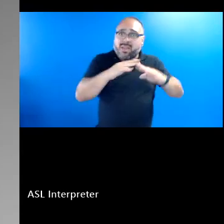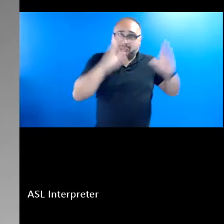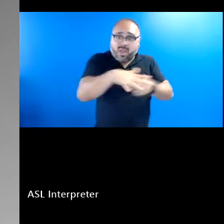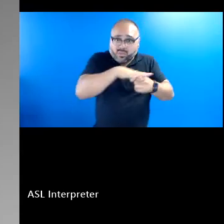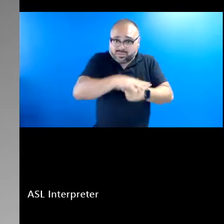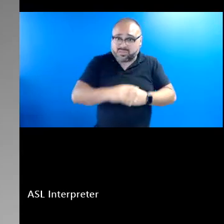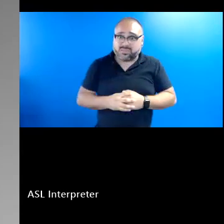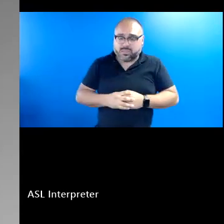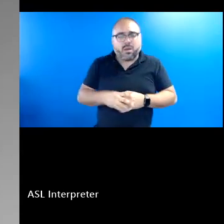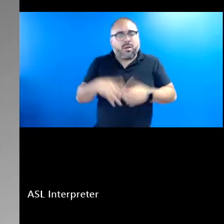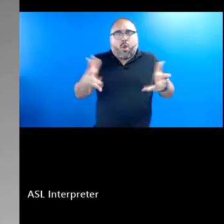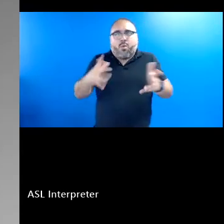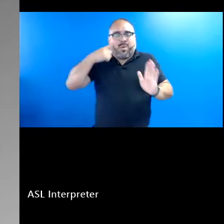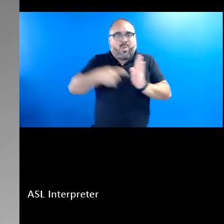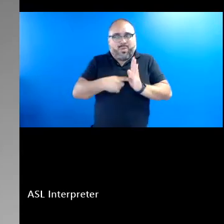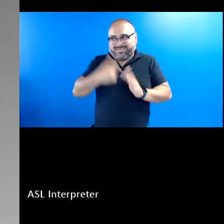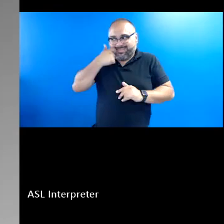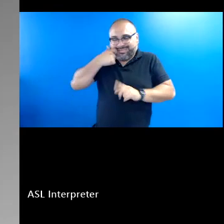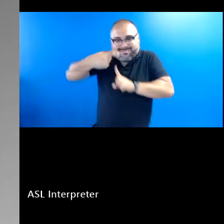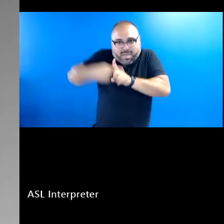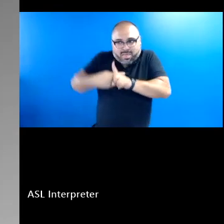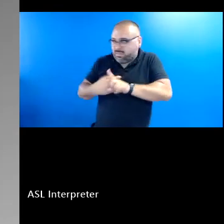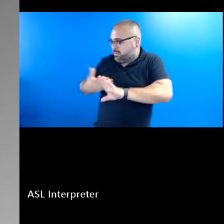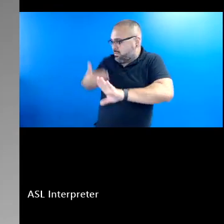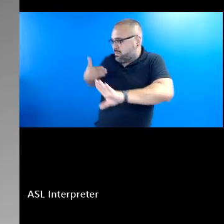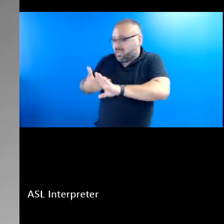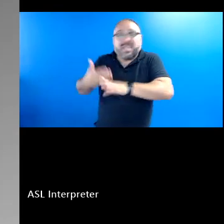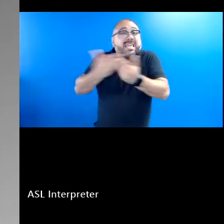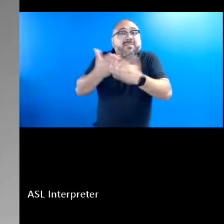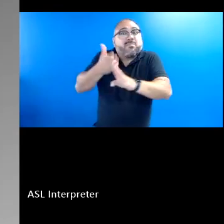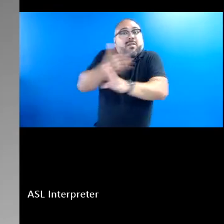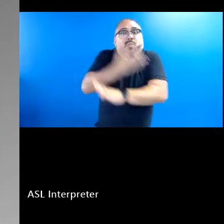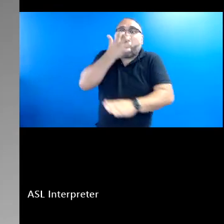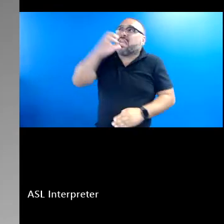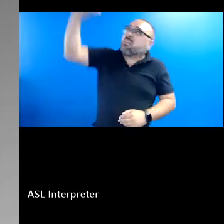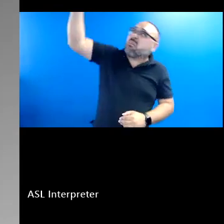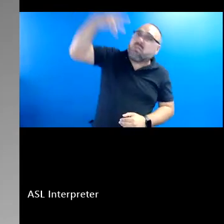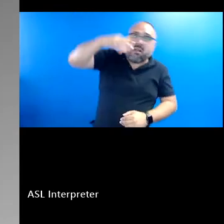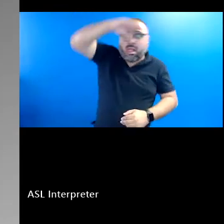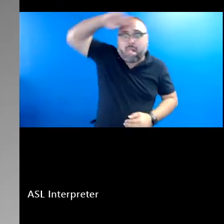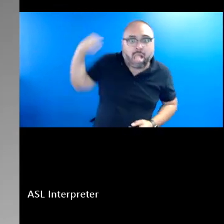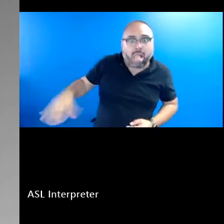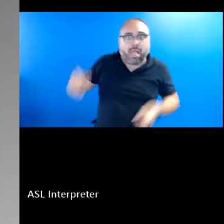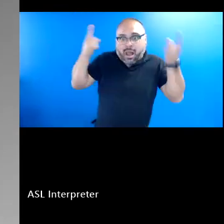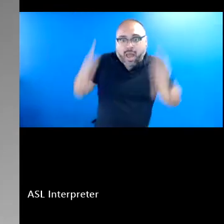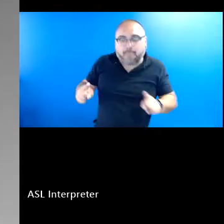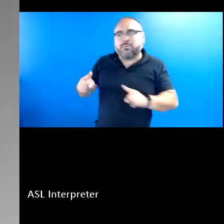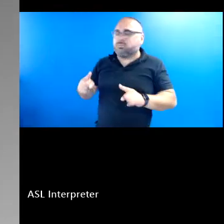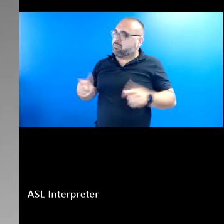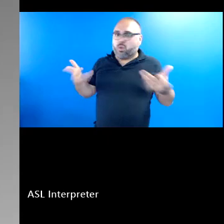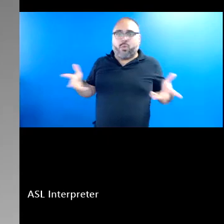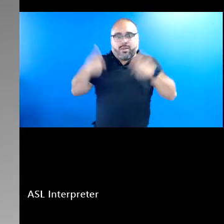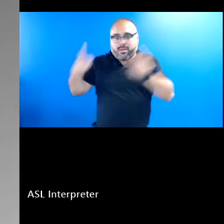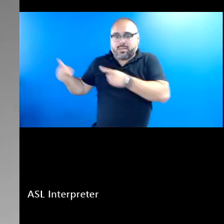seen wildfires in the past month, even before the peak summer heat. So to talk more about the fire weather story, let me now